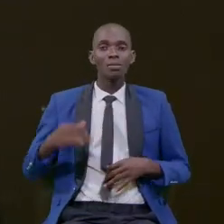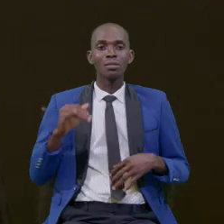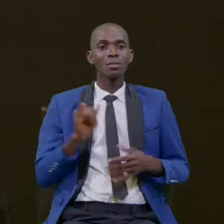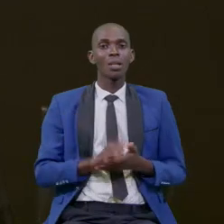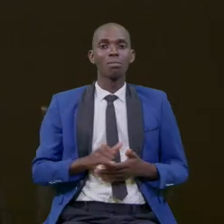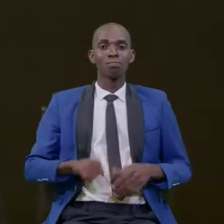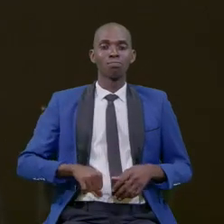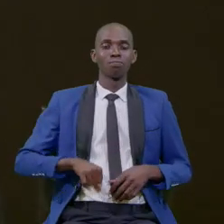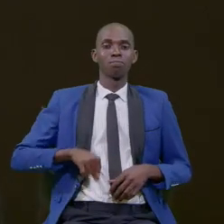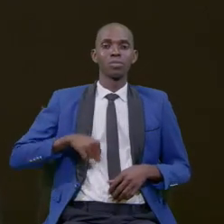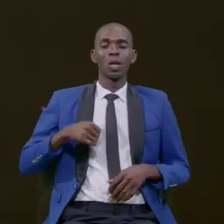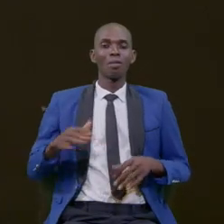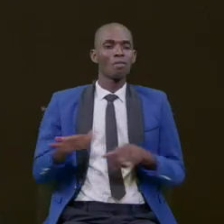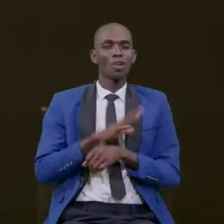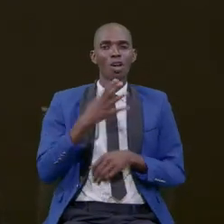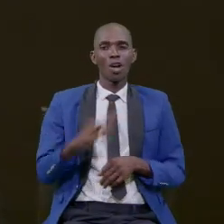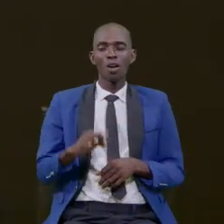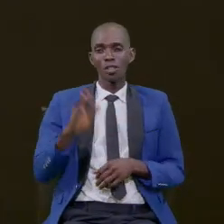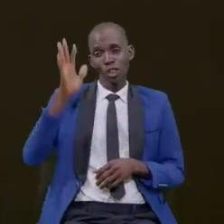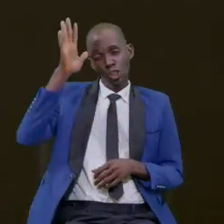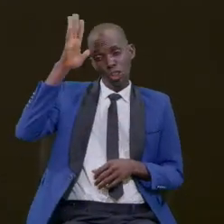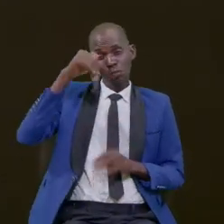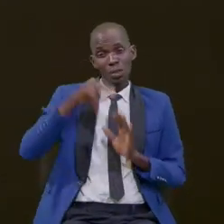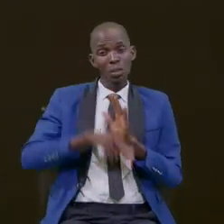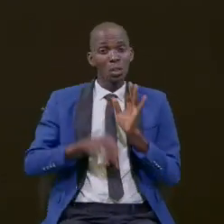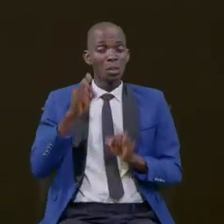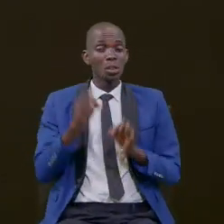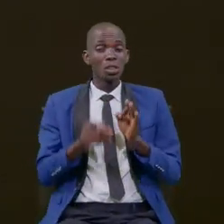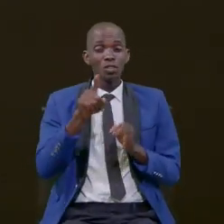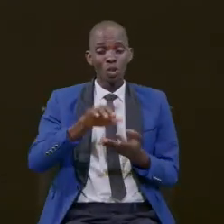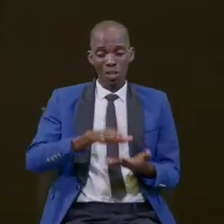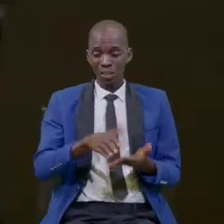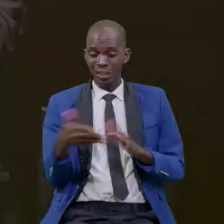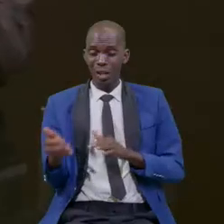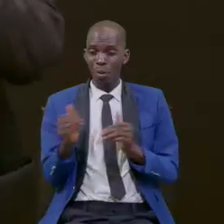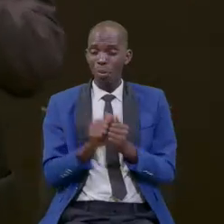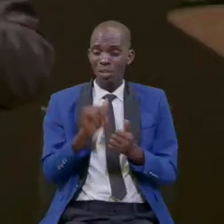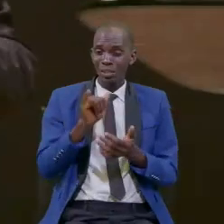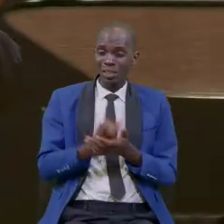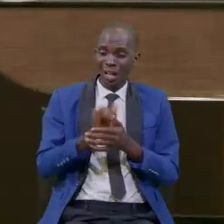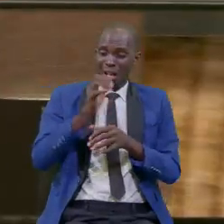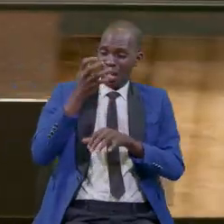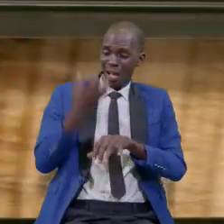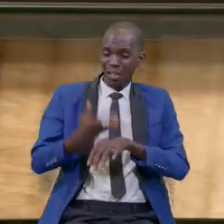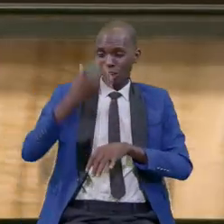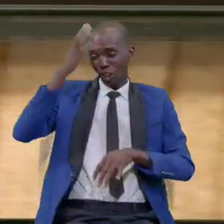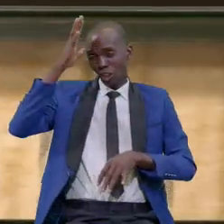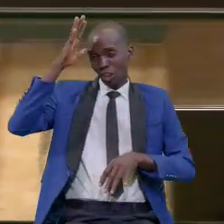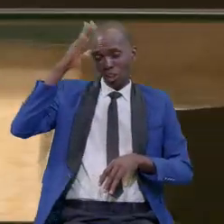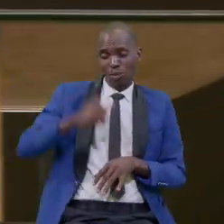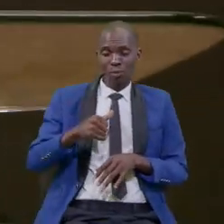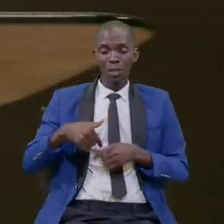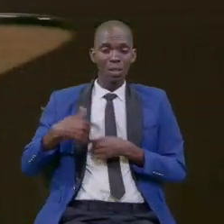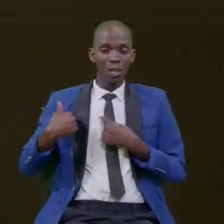of naughtiness. If you die with such a stony heart, rebellious against the